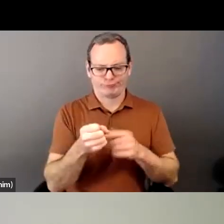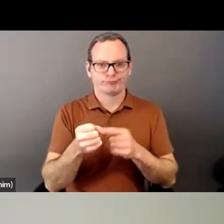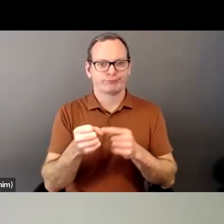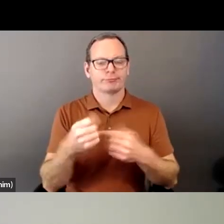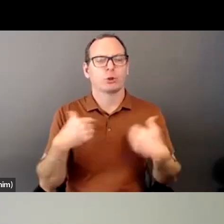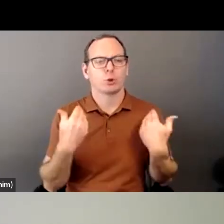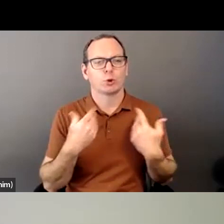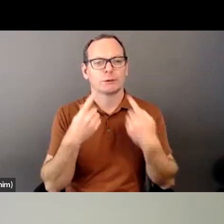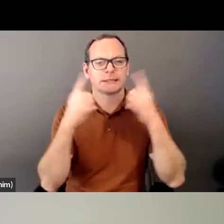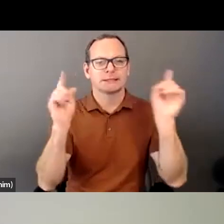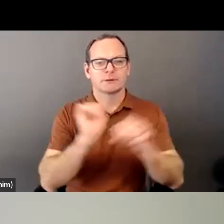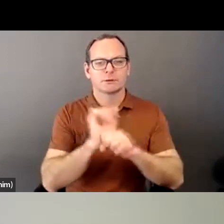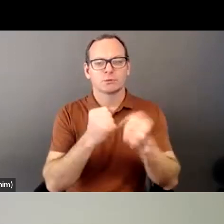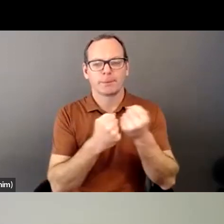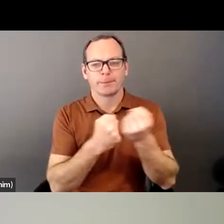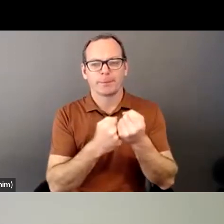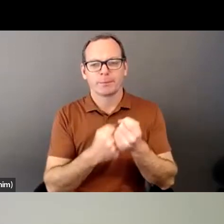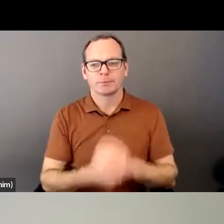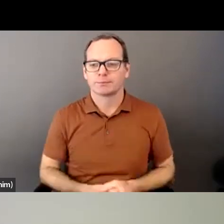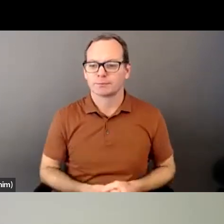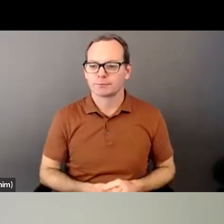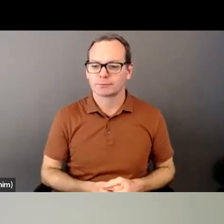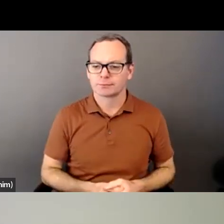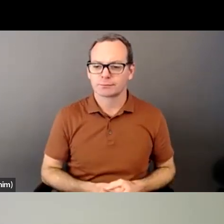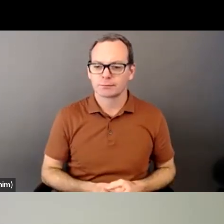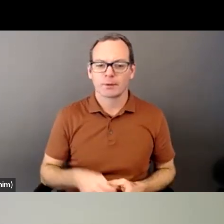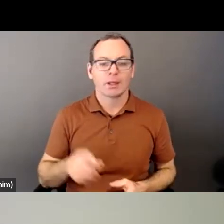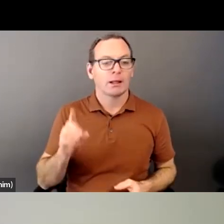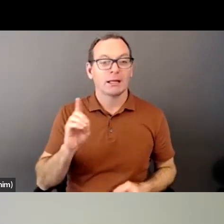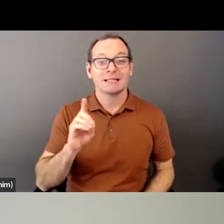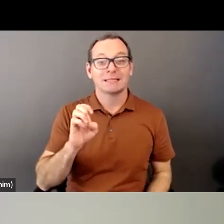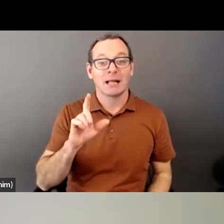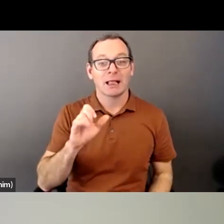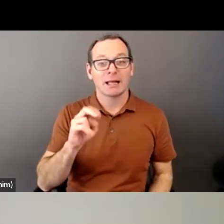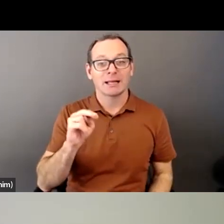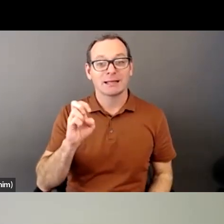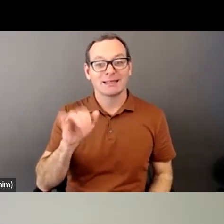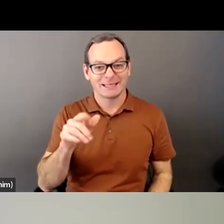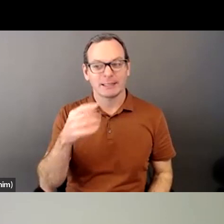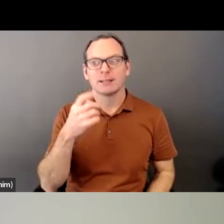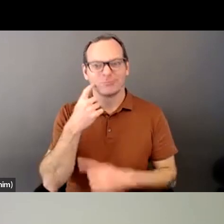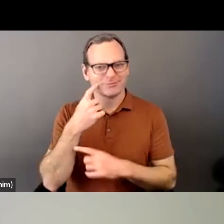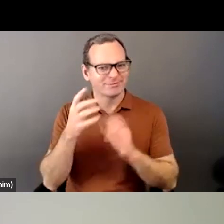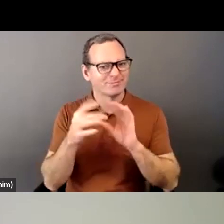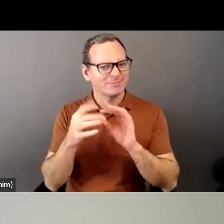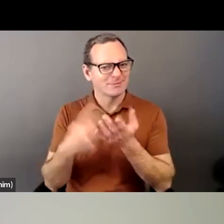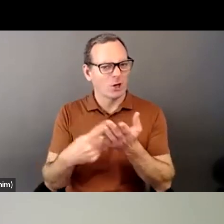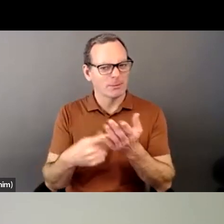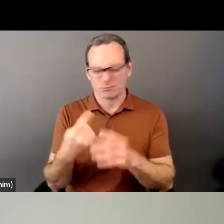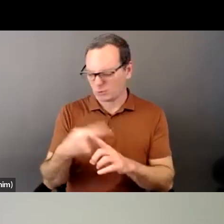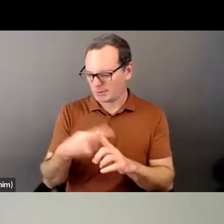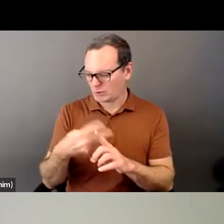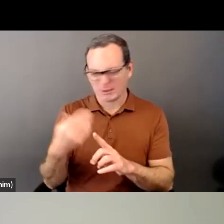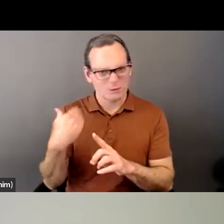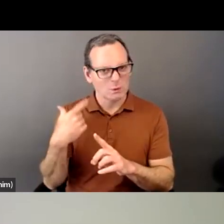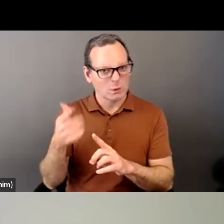visiting these two reserves a couple months ago, and I learned so much. It's just so hard to really conceptualize these things